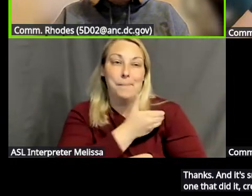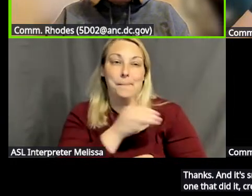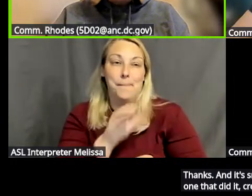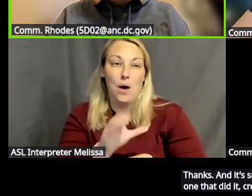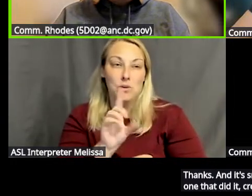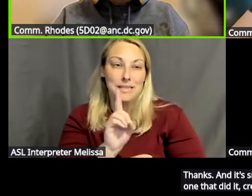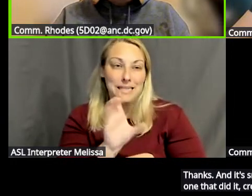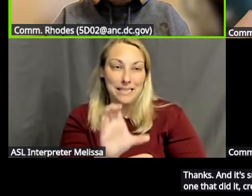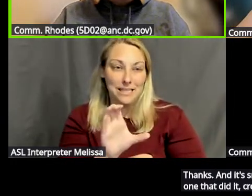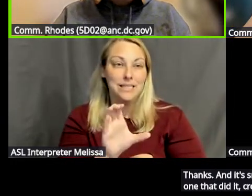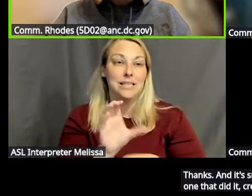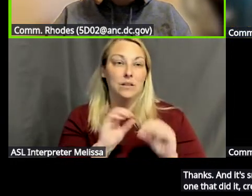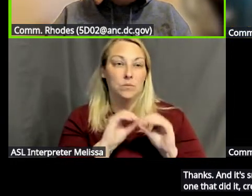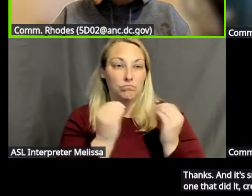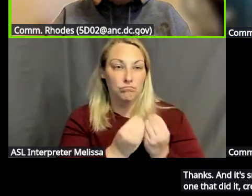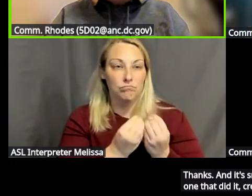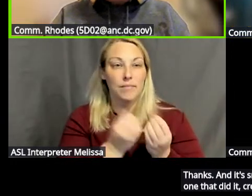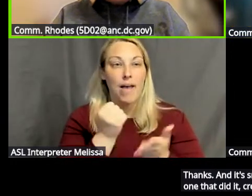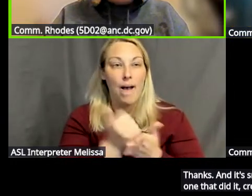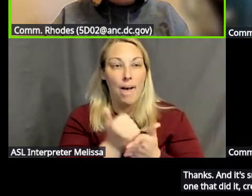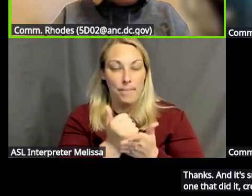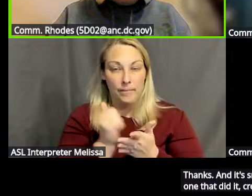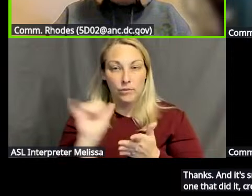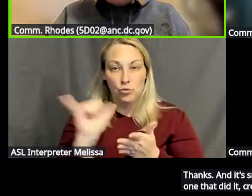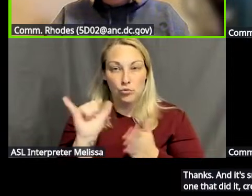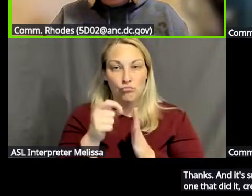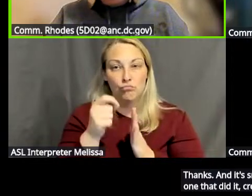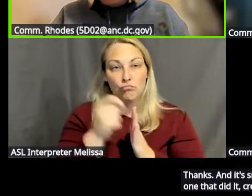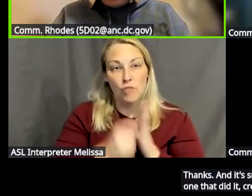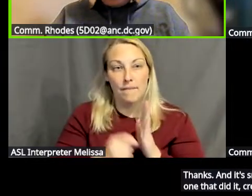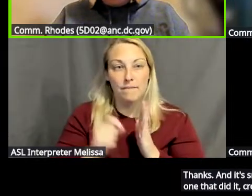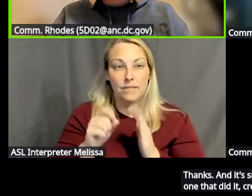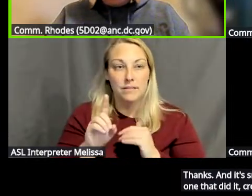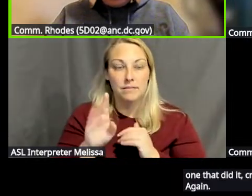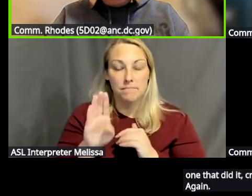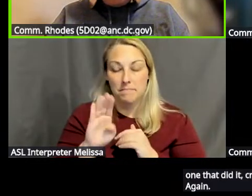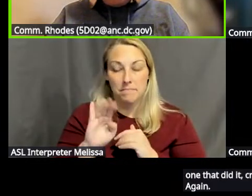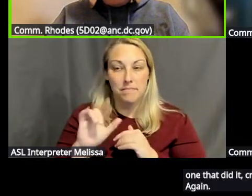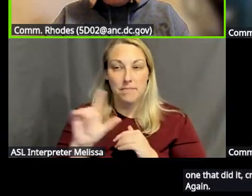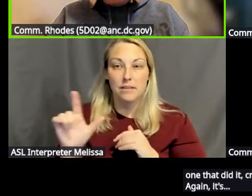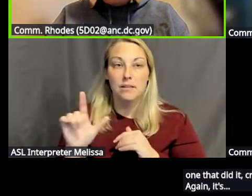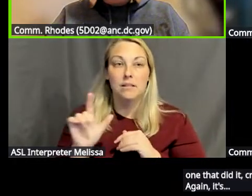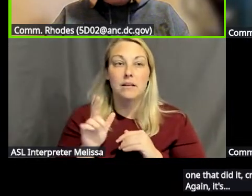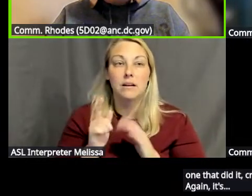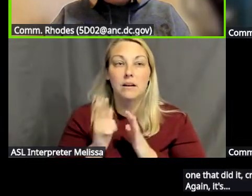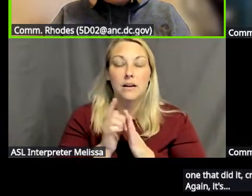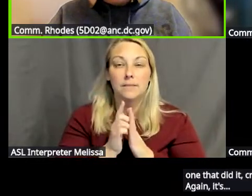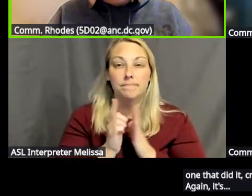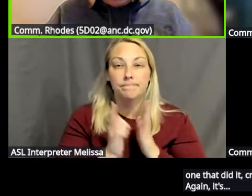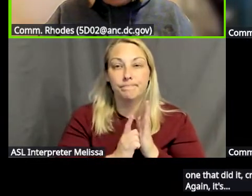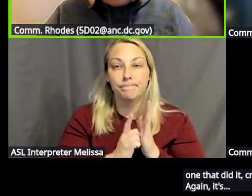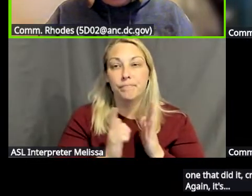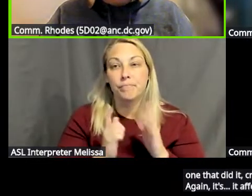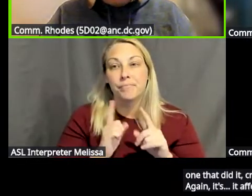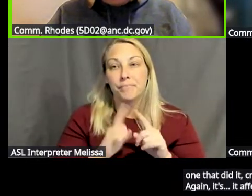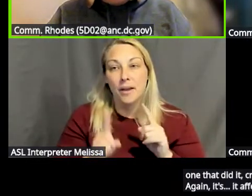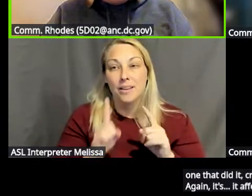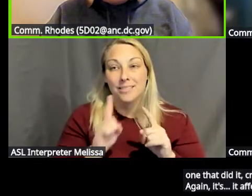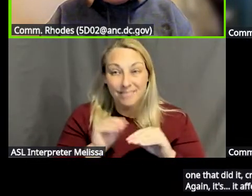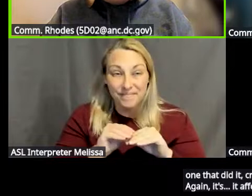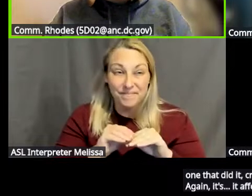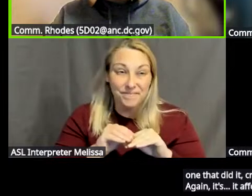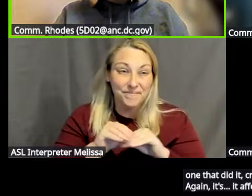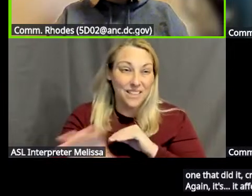bill, and again, it affects the entire city